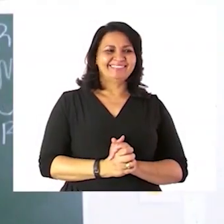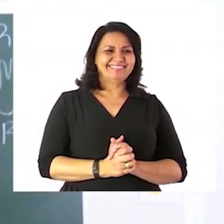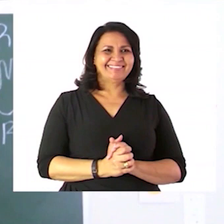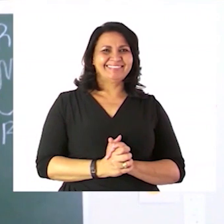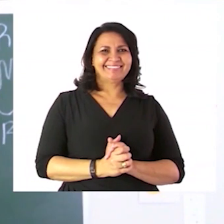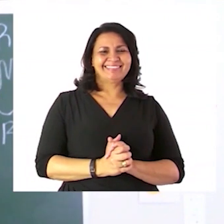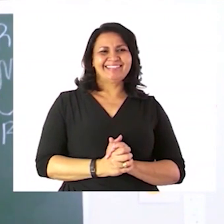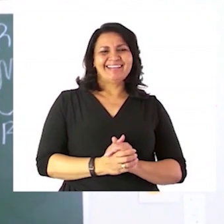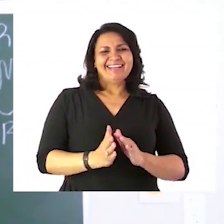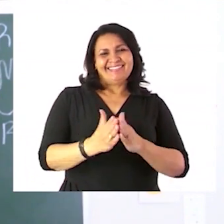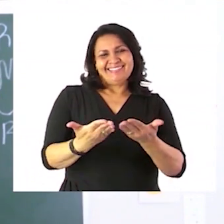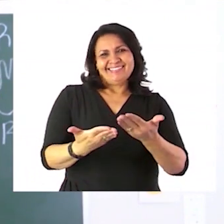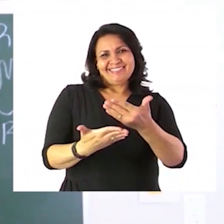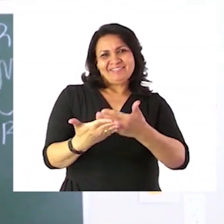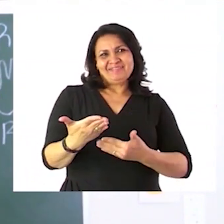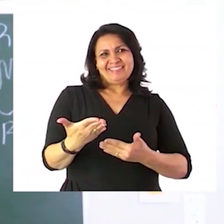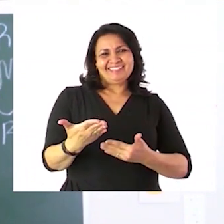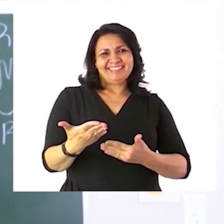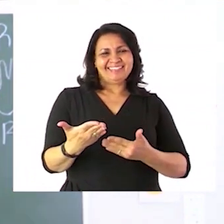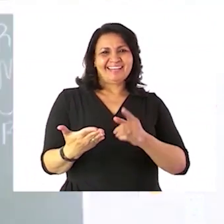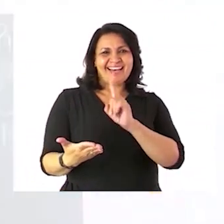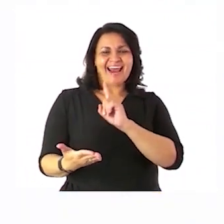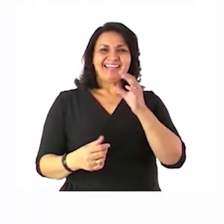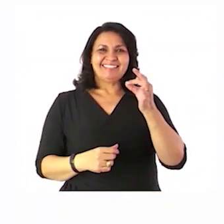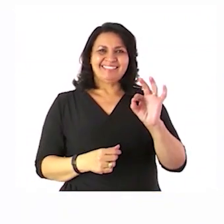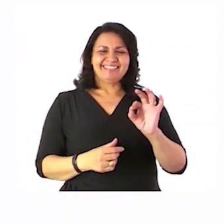Can we turn to page 19?